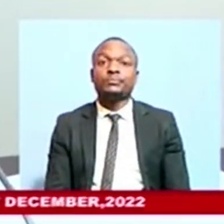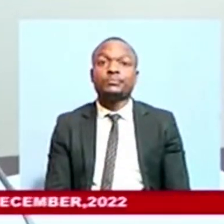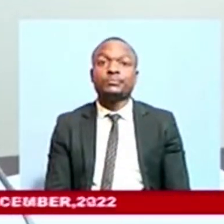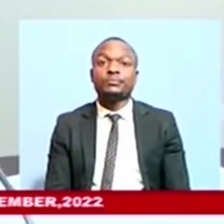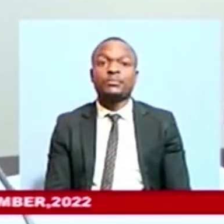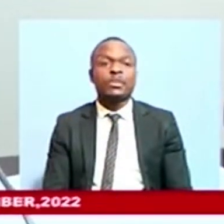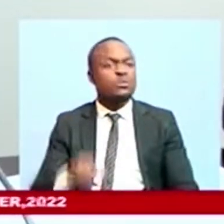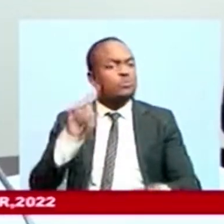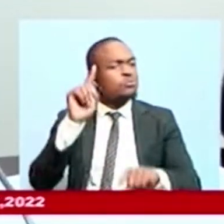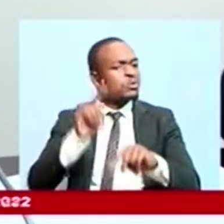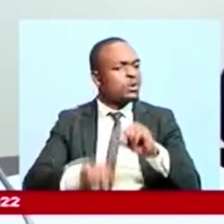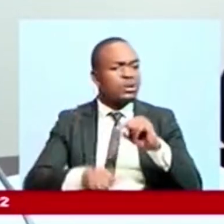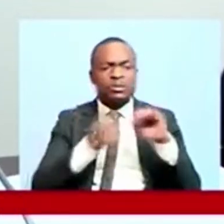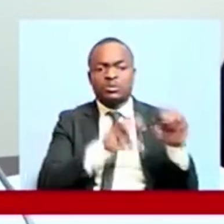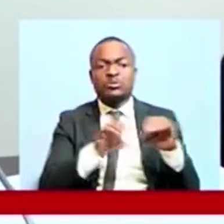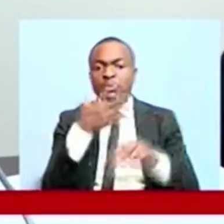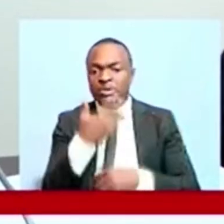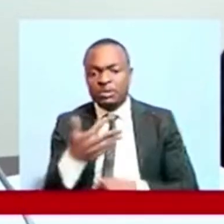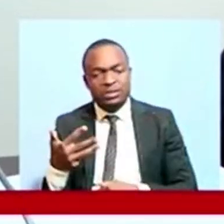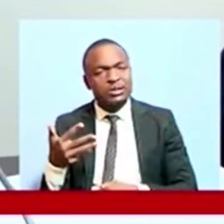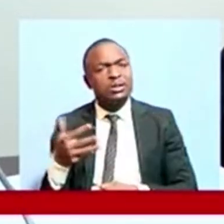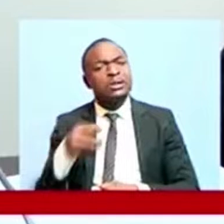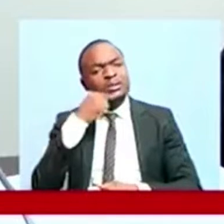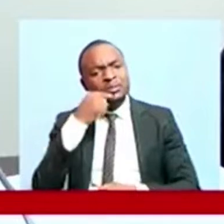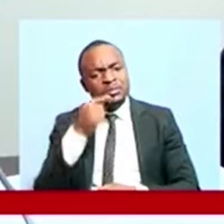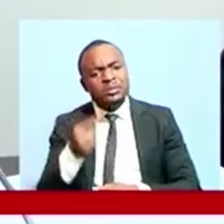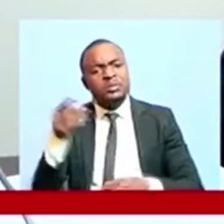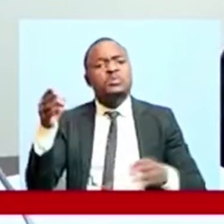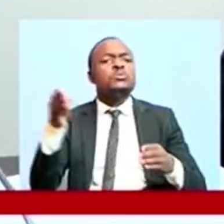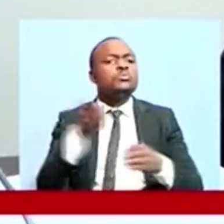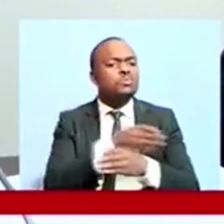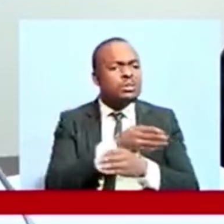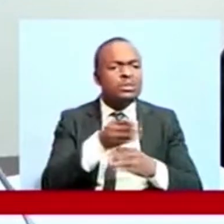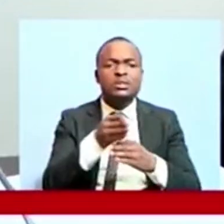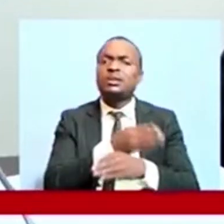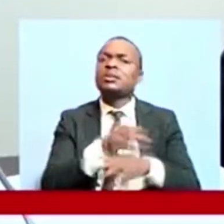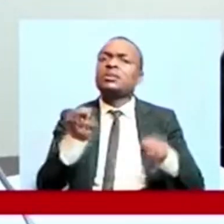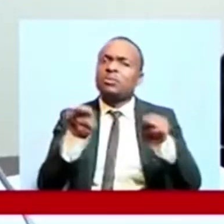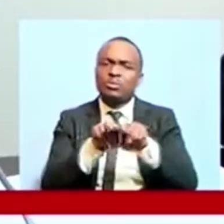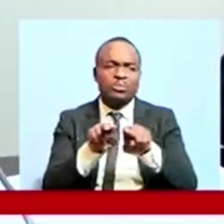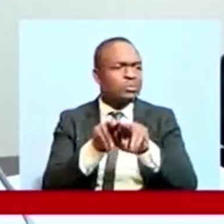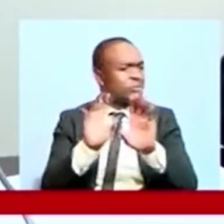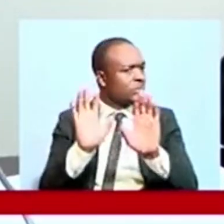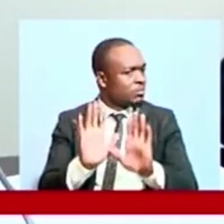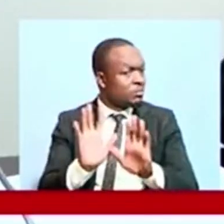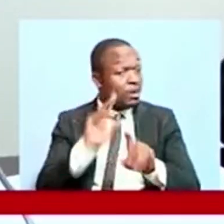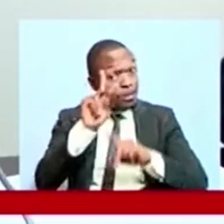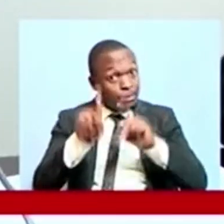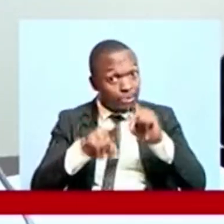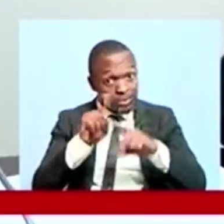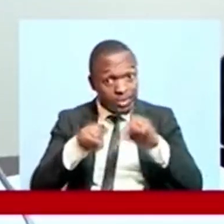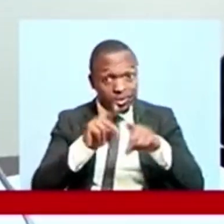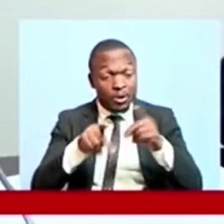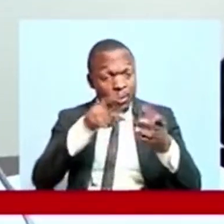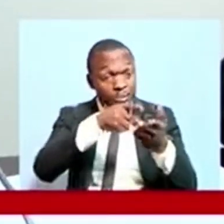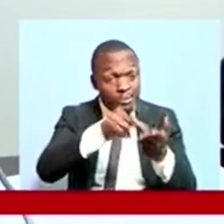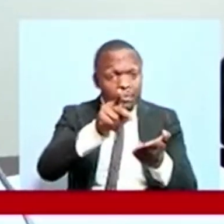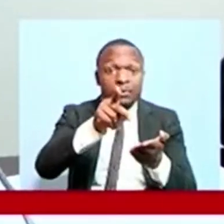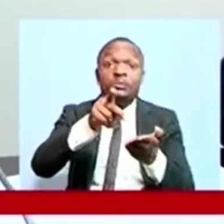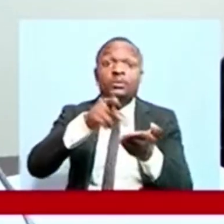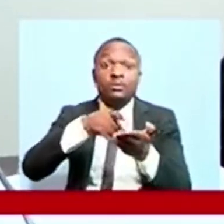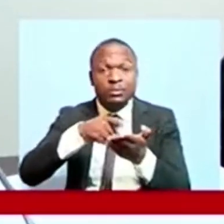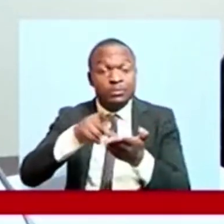We cannot do things and say it's business as usual. People that are going to